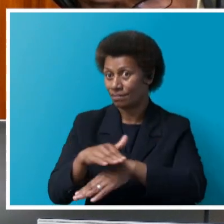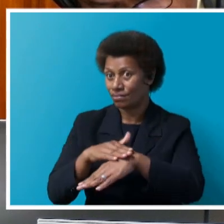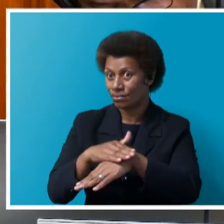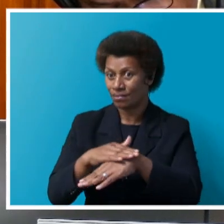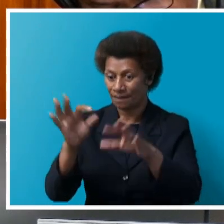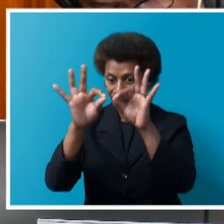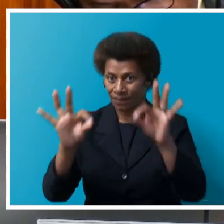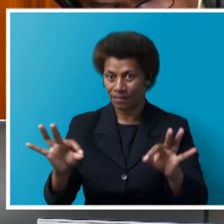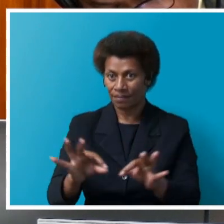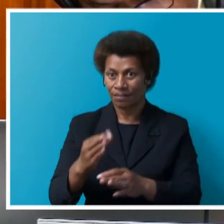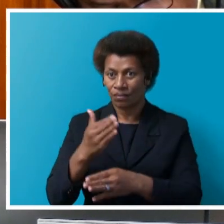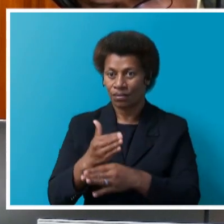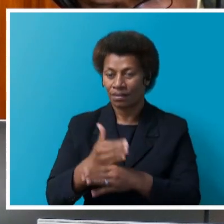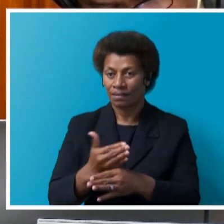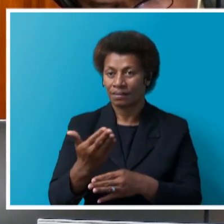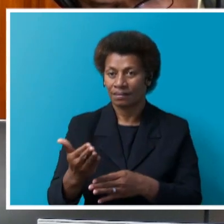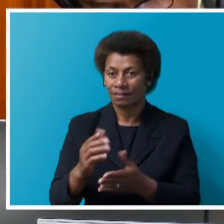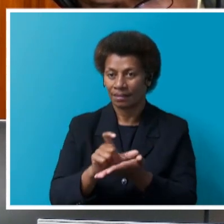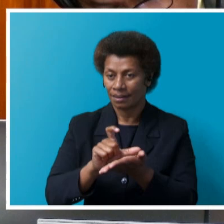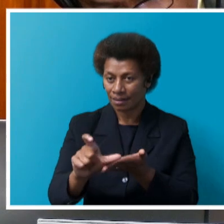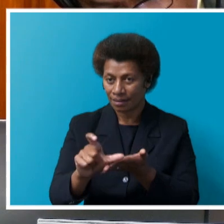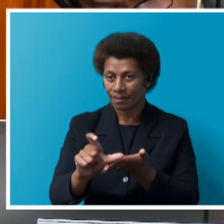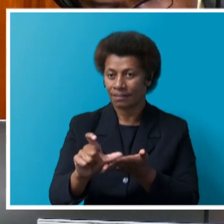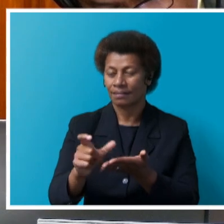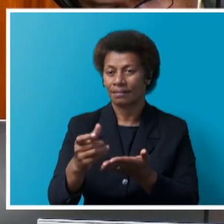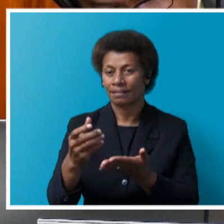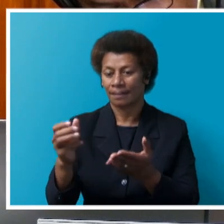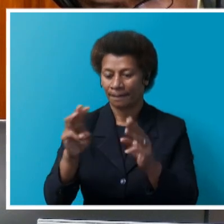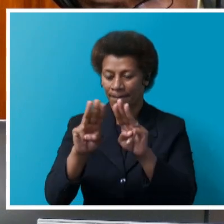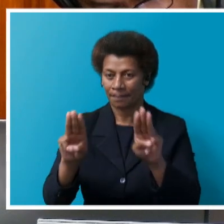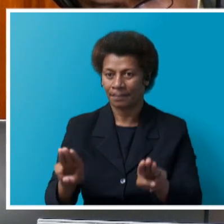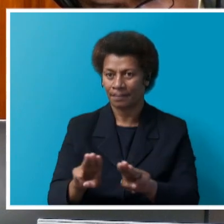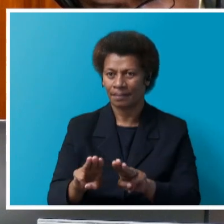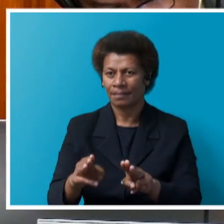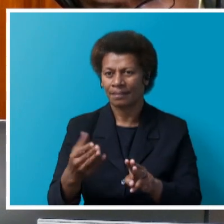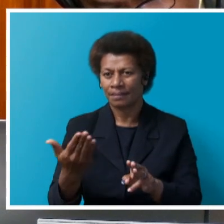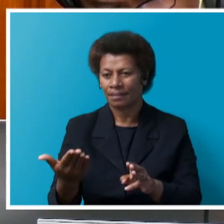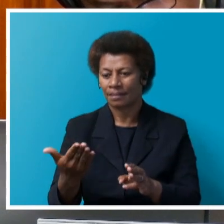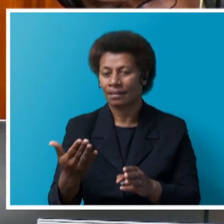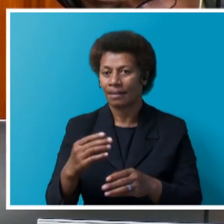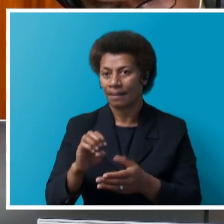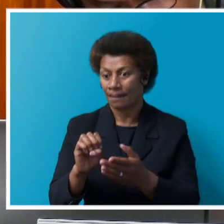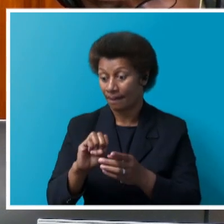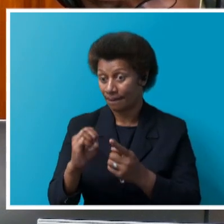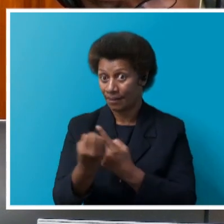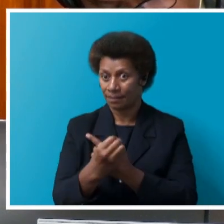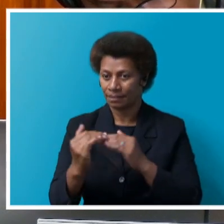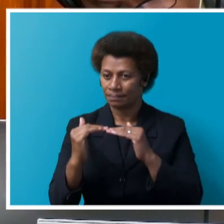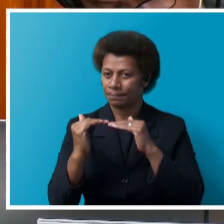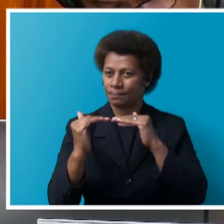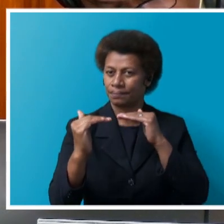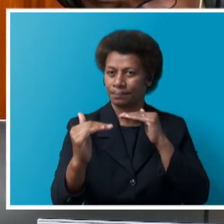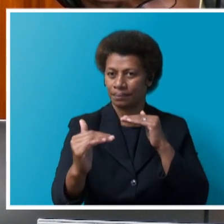a clear roadmap for integrating economic growth with environmental sustainability in the marine sector.